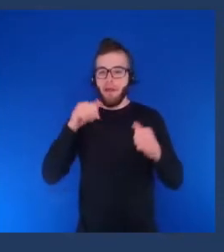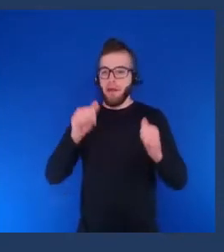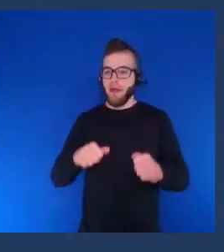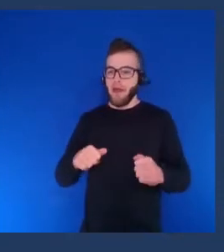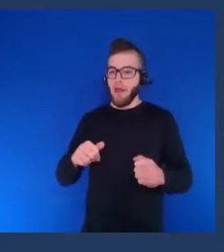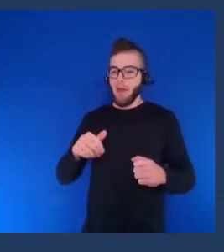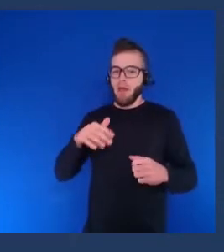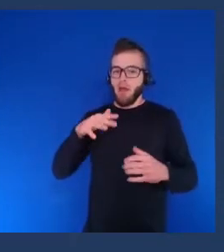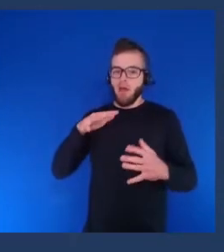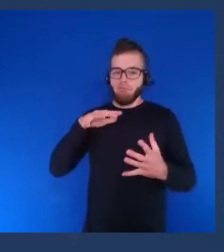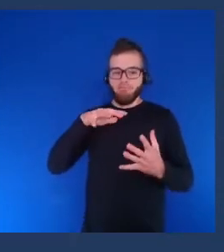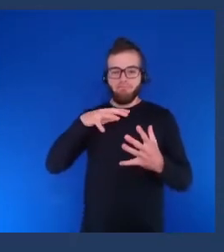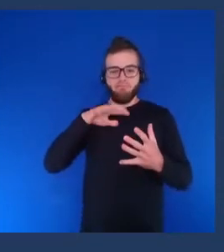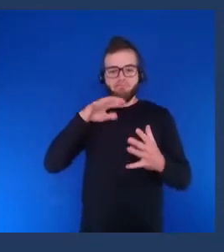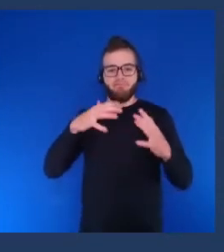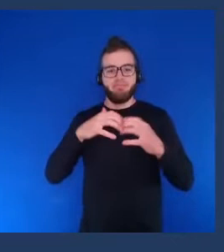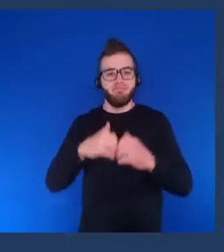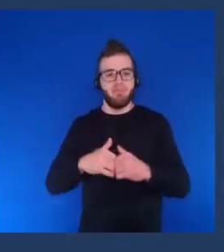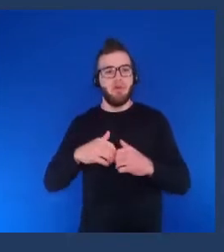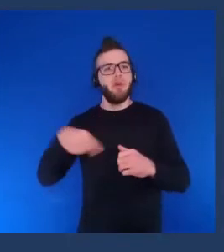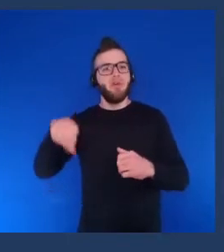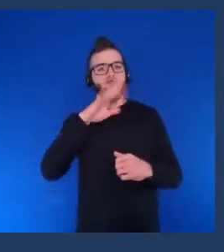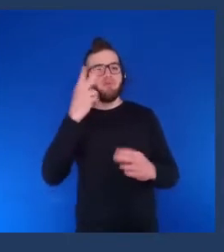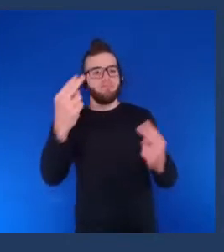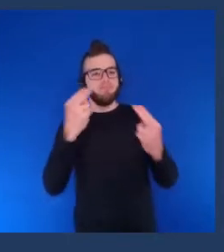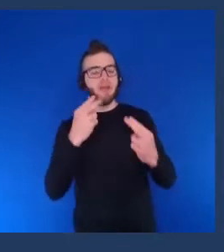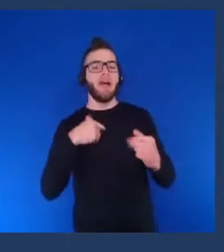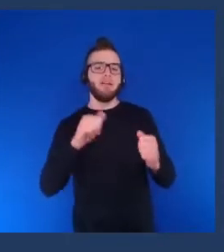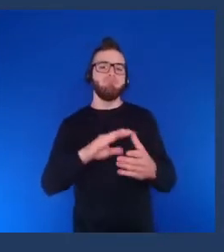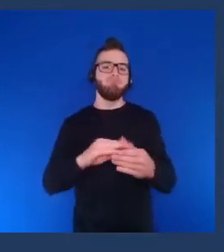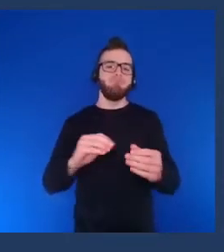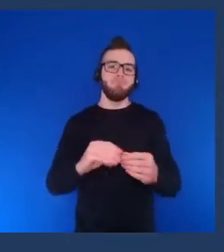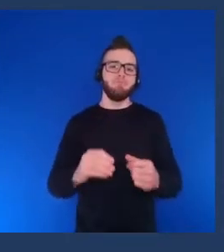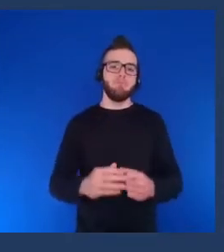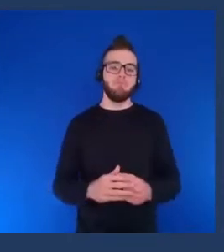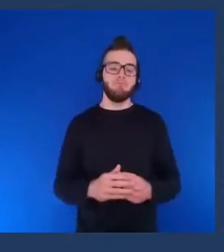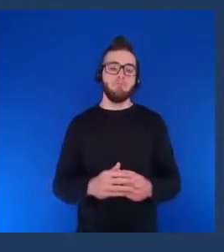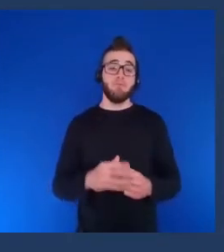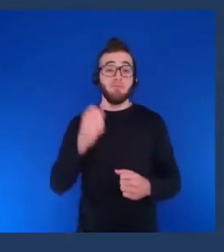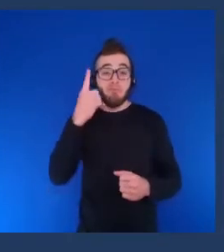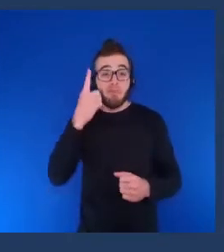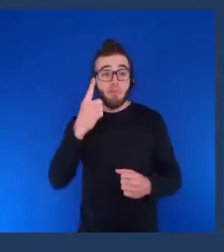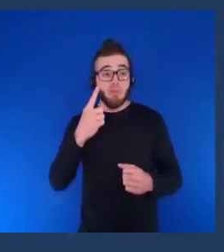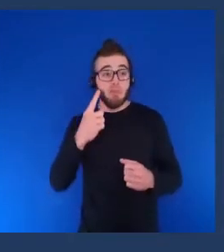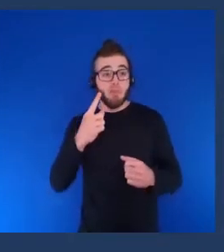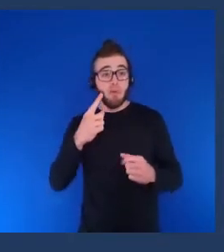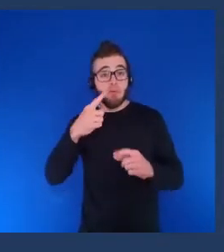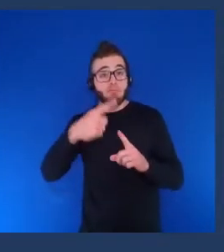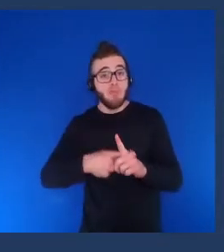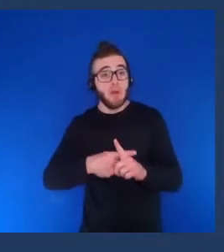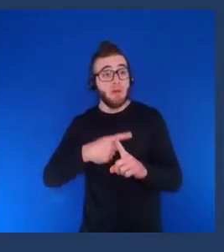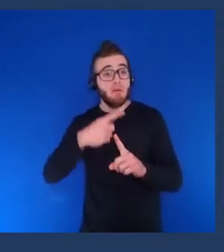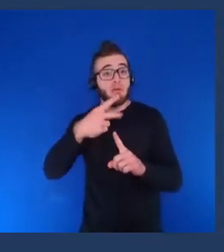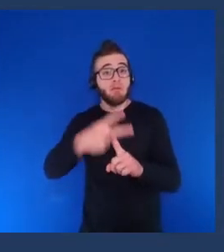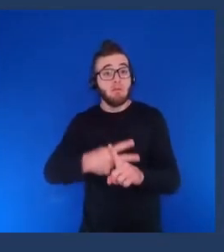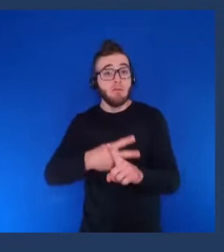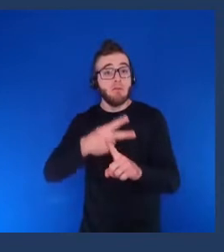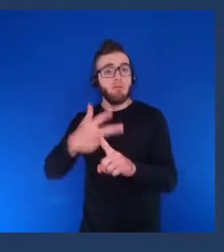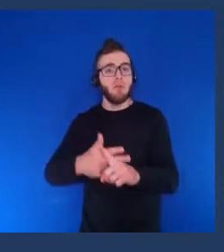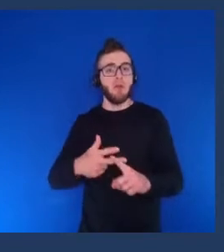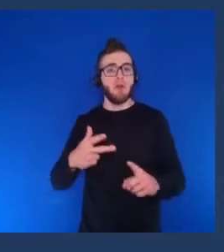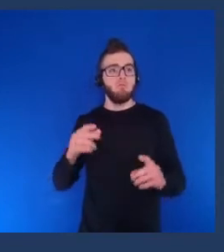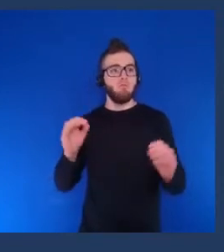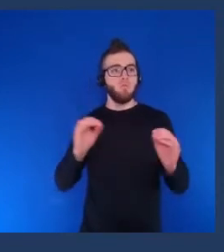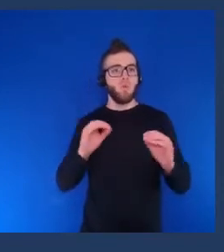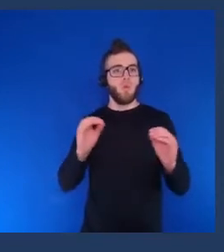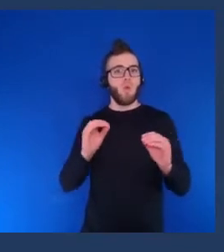But with each passing week and each passing month, that didn't happen. It wasn't obvious to others. And I was more and